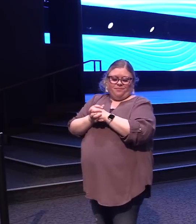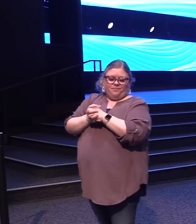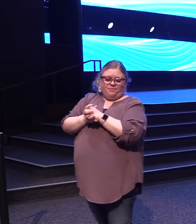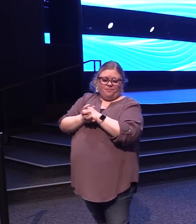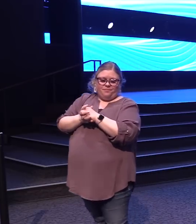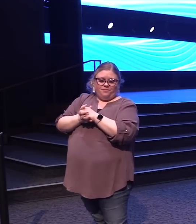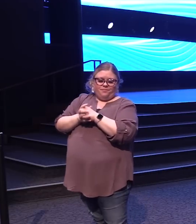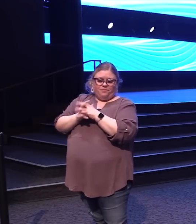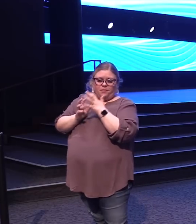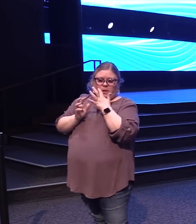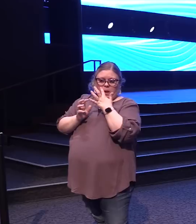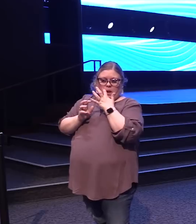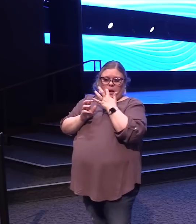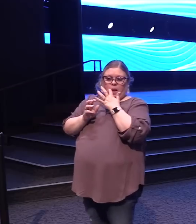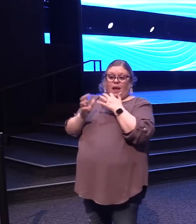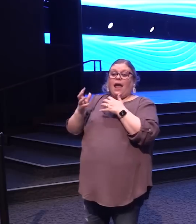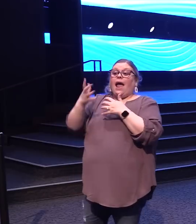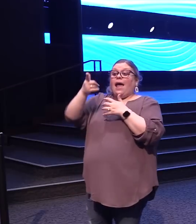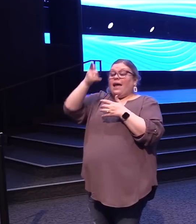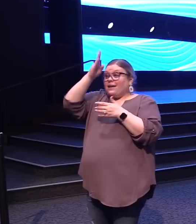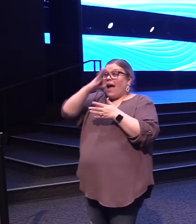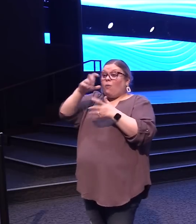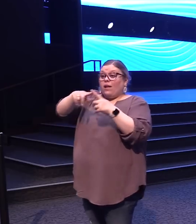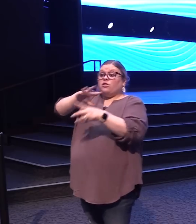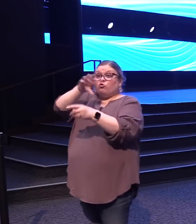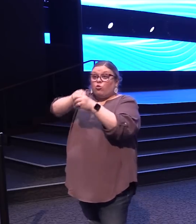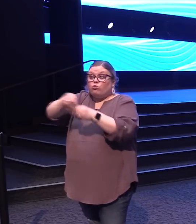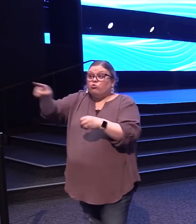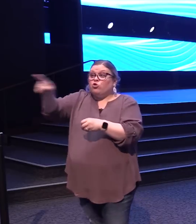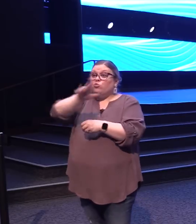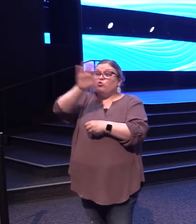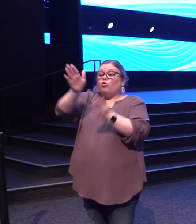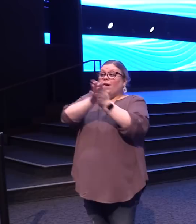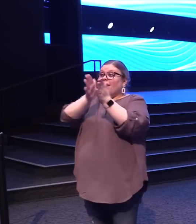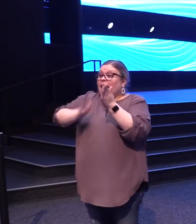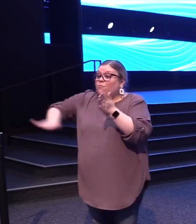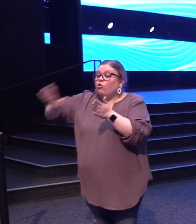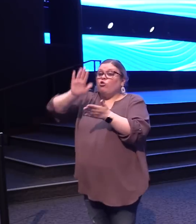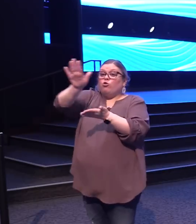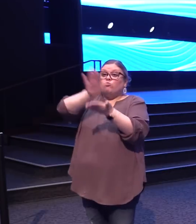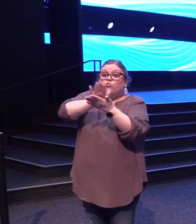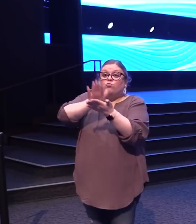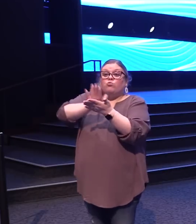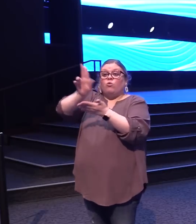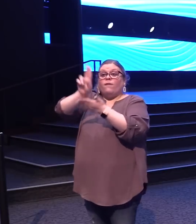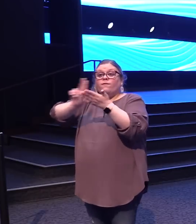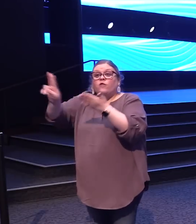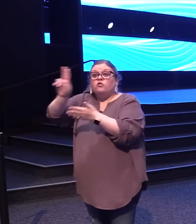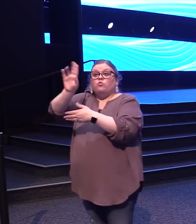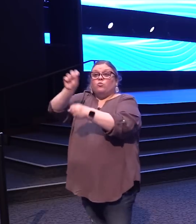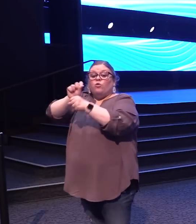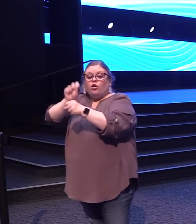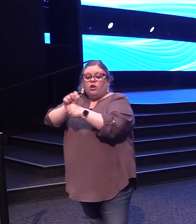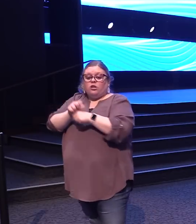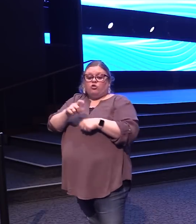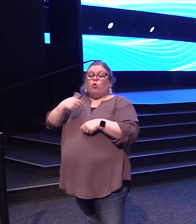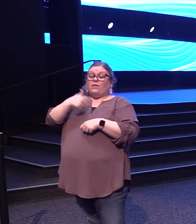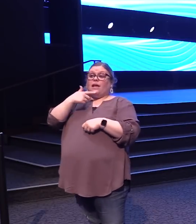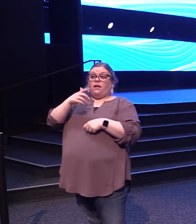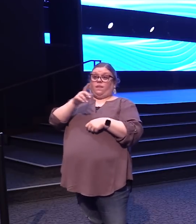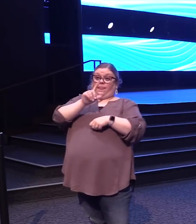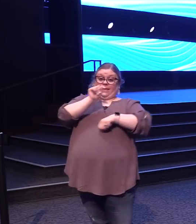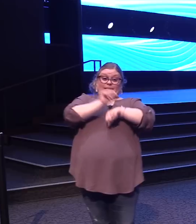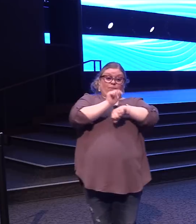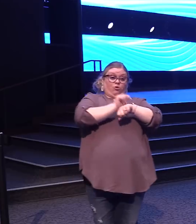And God wants to find you in your neighborhood, in your school, in your university. Okay, so we said that the temple back then